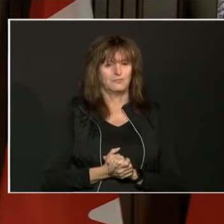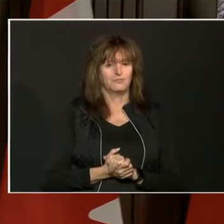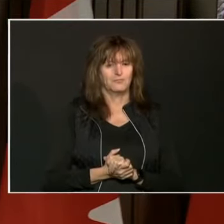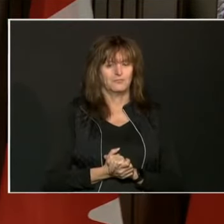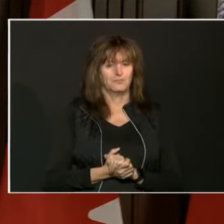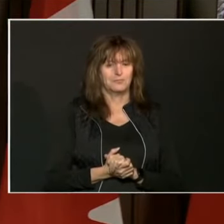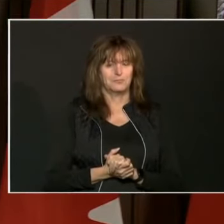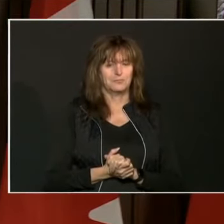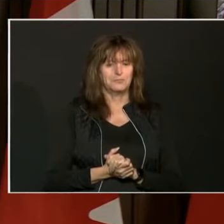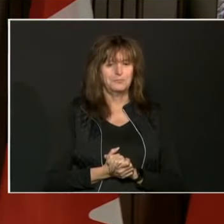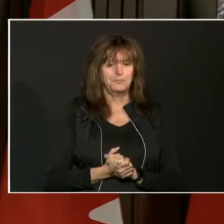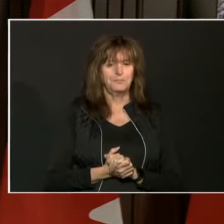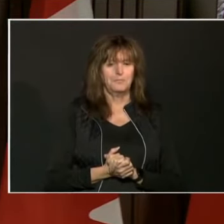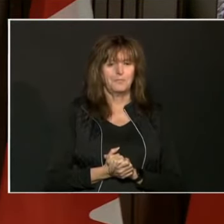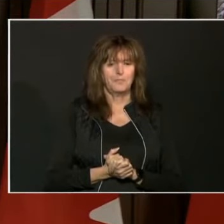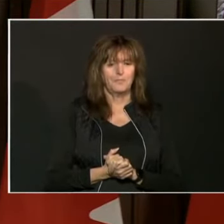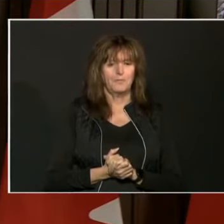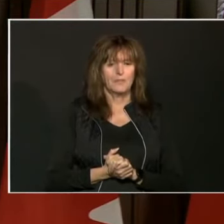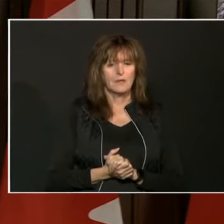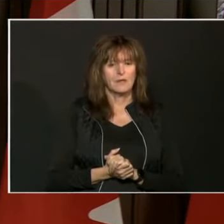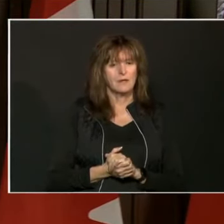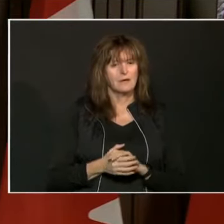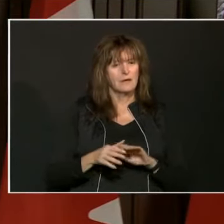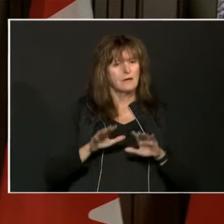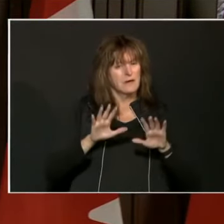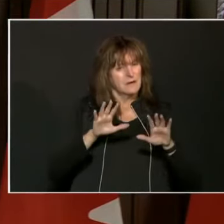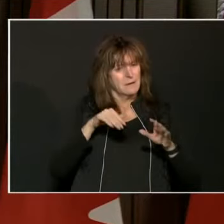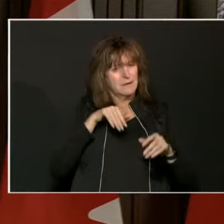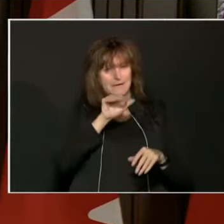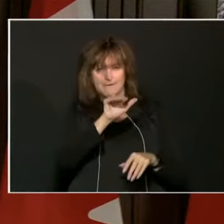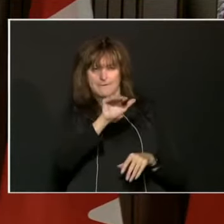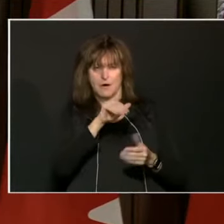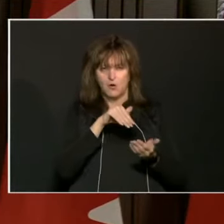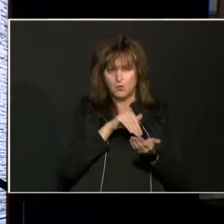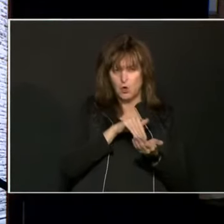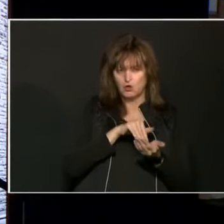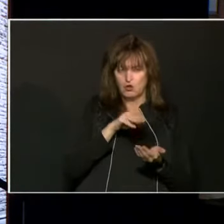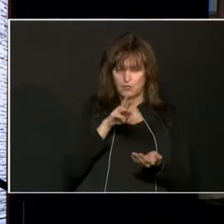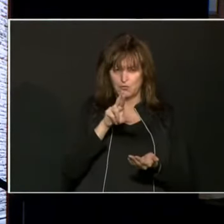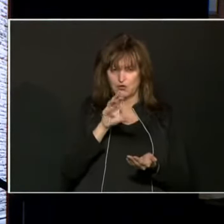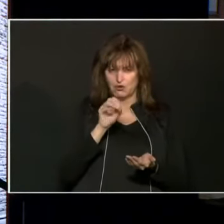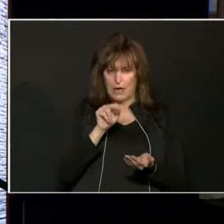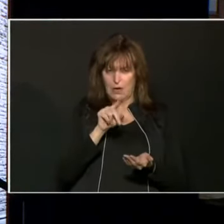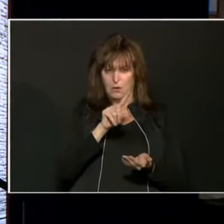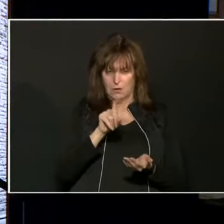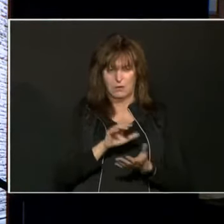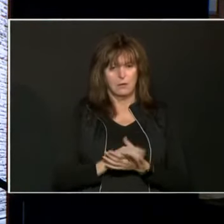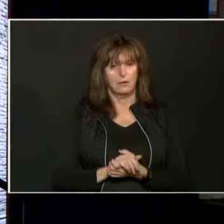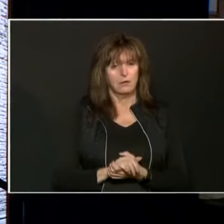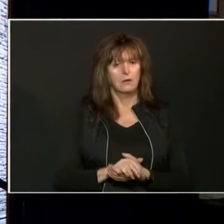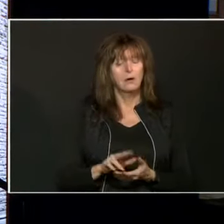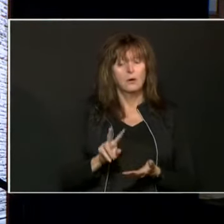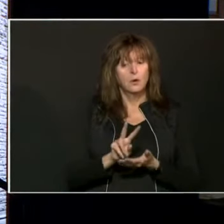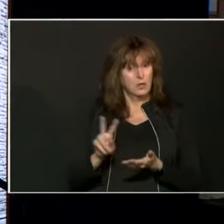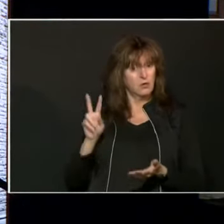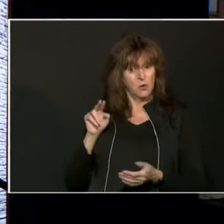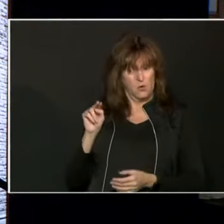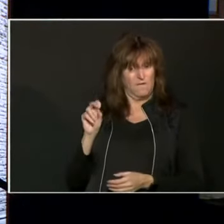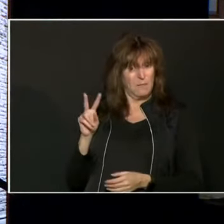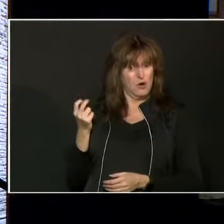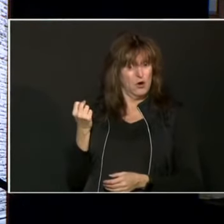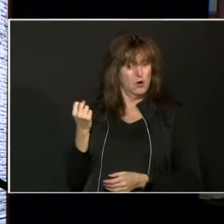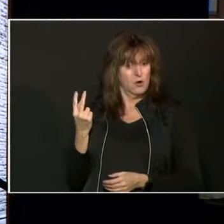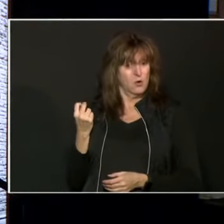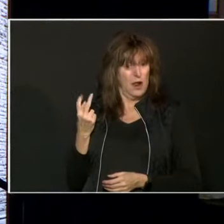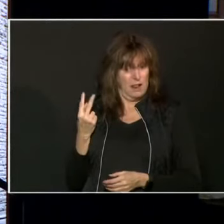Dr. Brown. On the November 12th briefing, we were shown a slide that said that if Ontario,